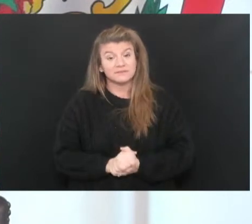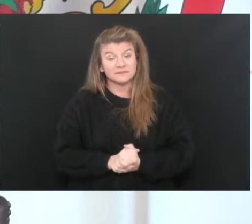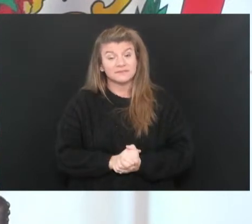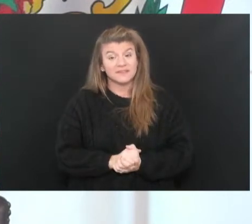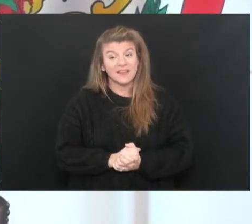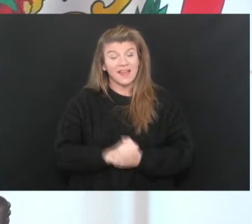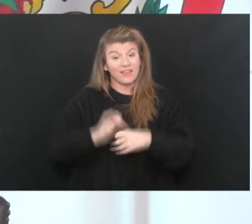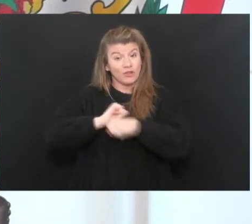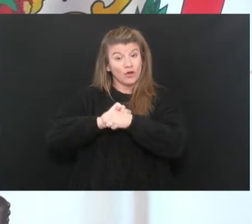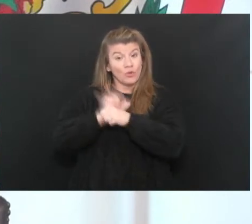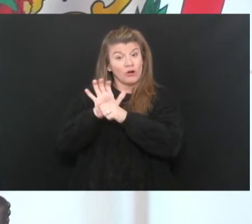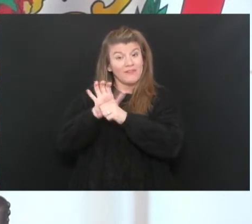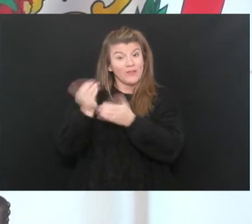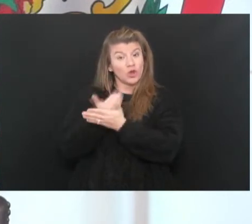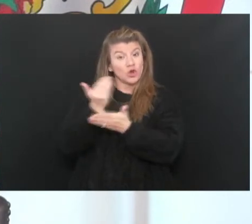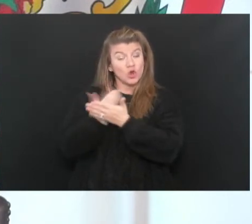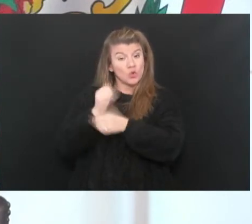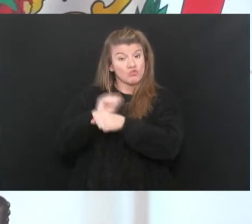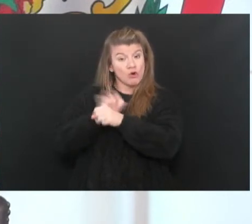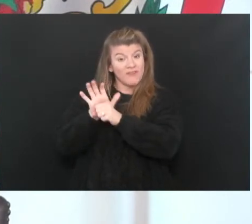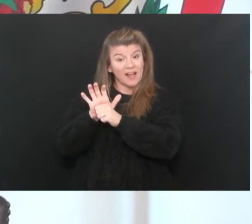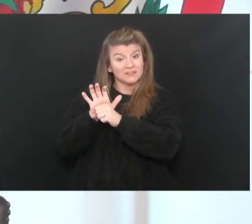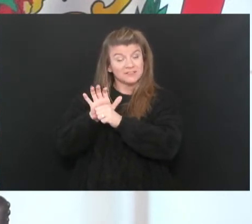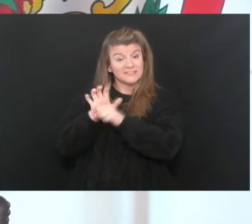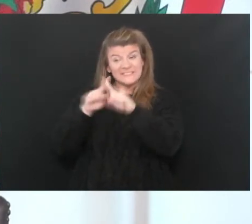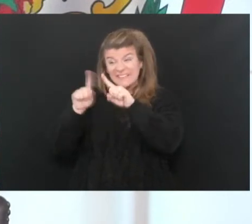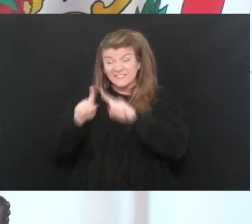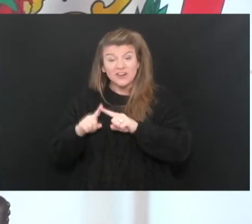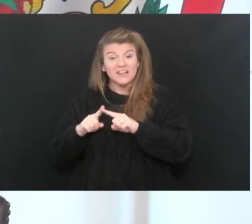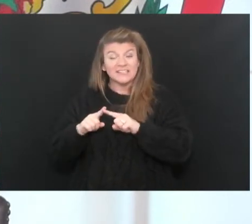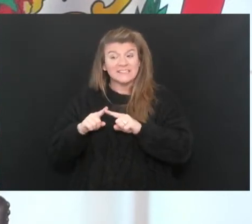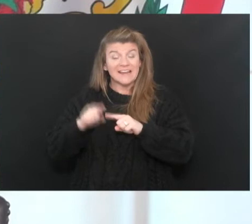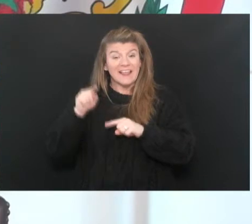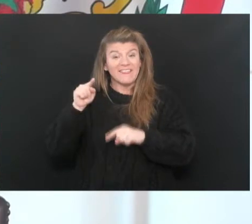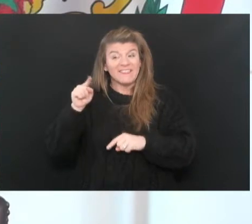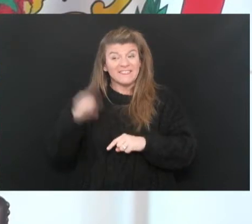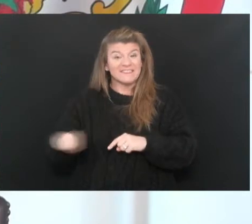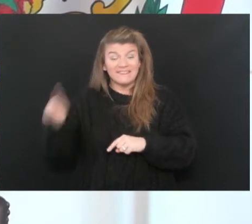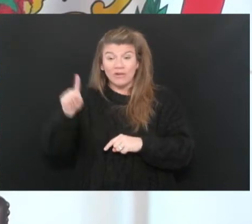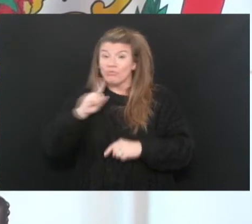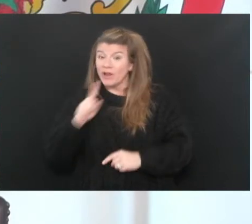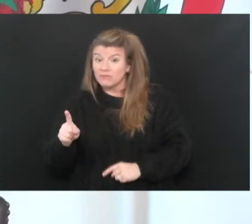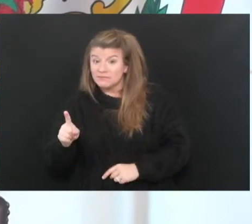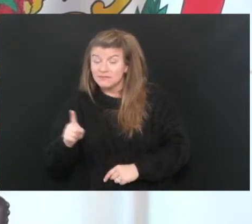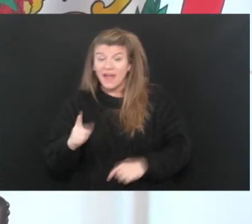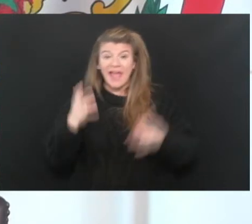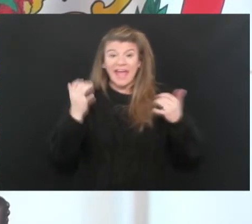real deal. These vaccines are incredibly, incredibly successful.